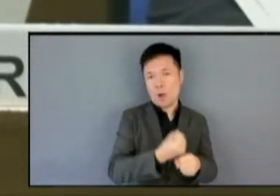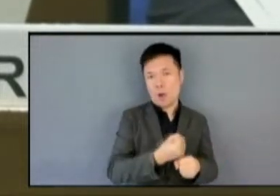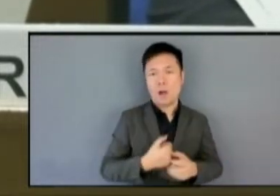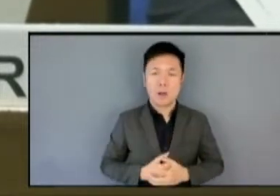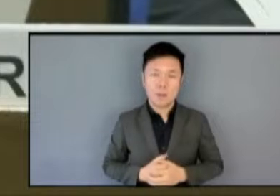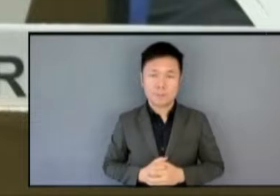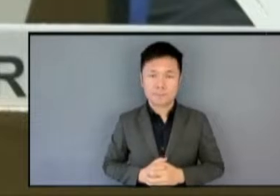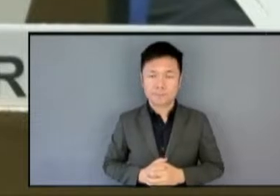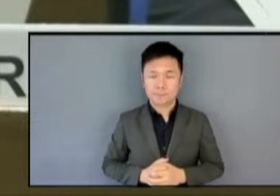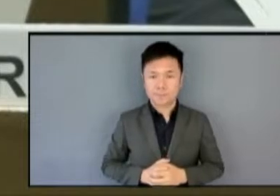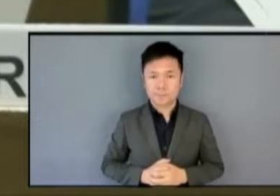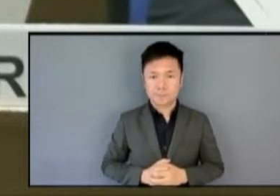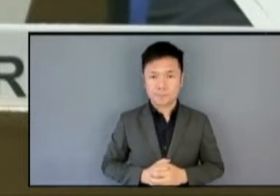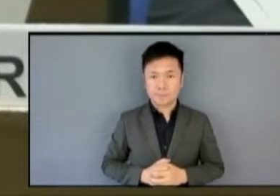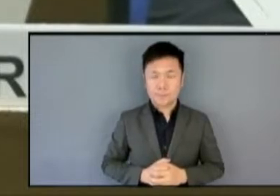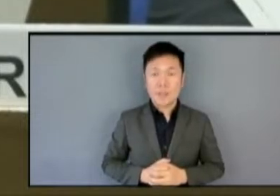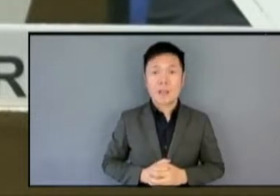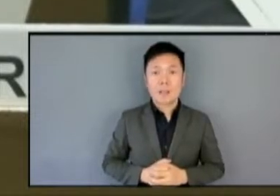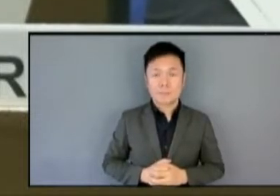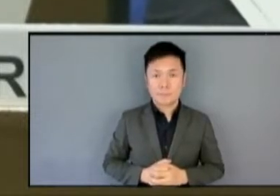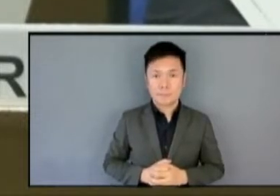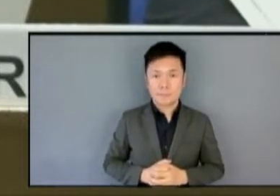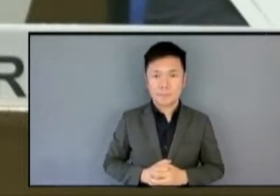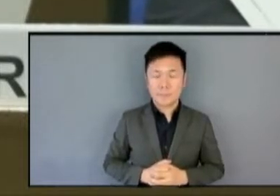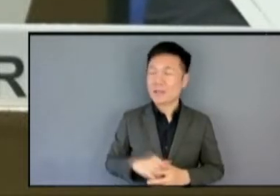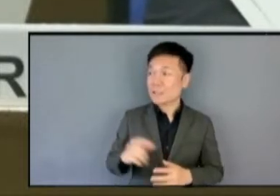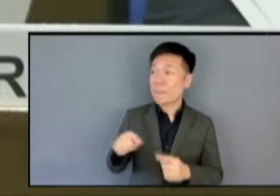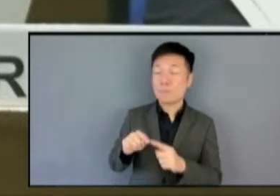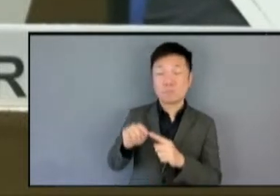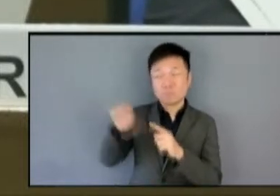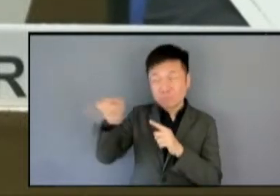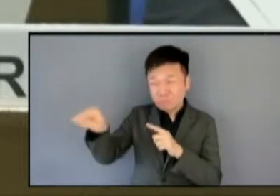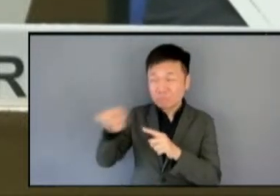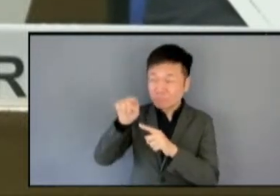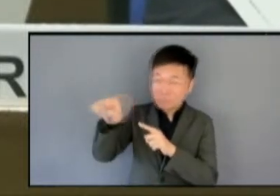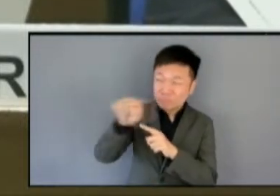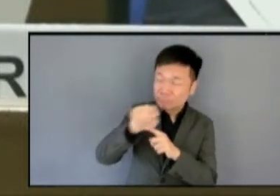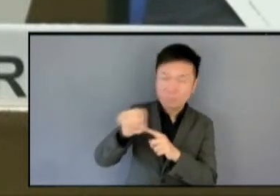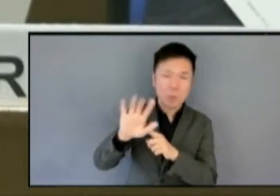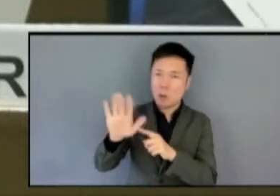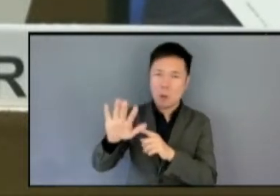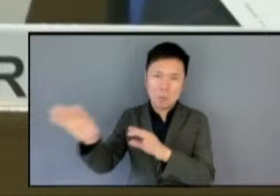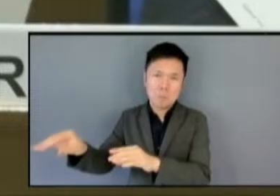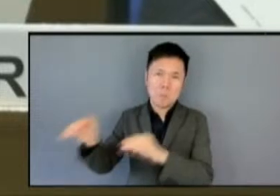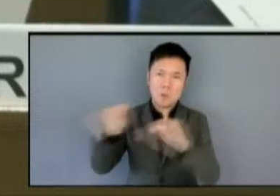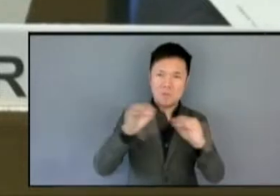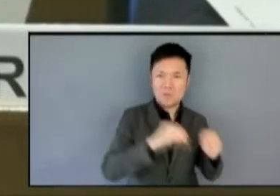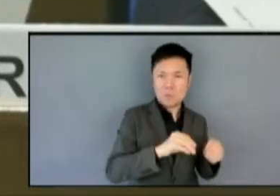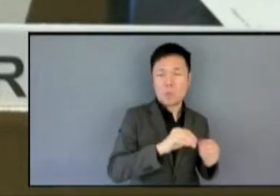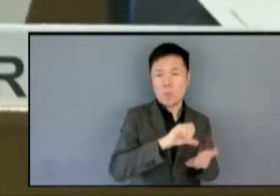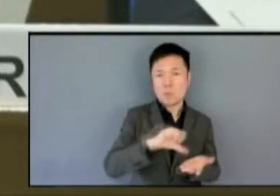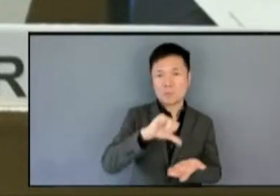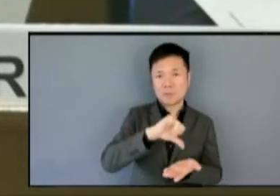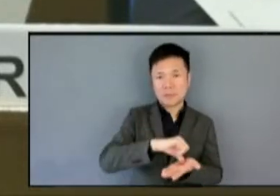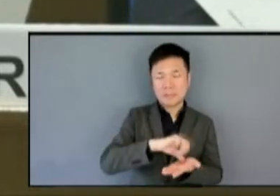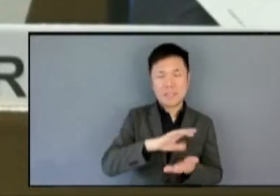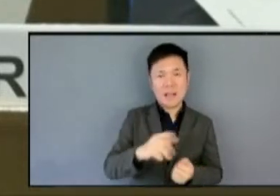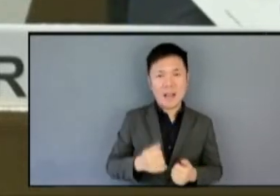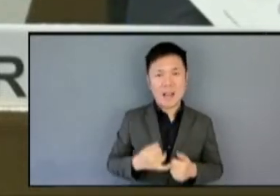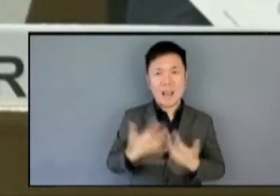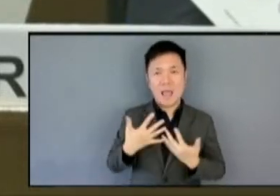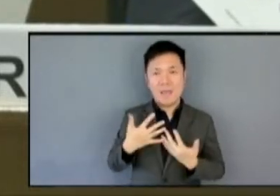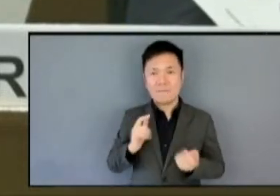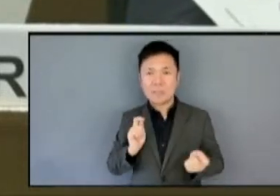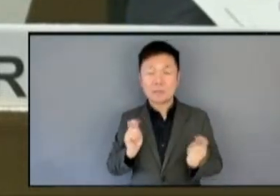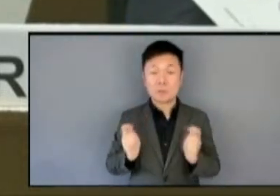and consumption patterns are changed from rural to urban. After migration, their life is busy rather than previous and no leisure to